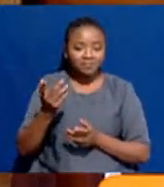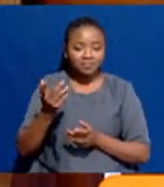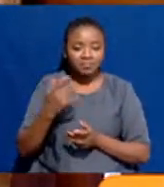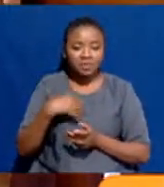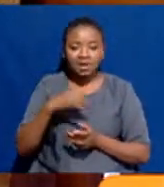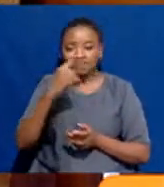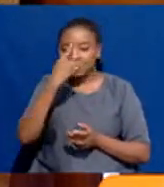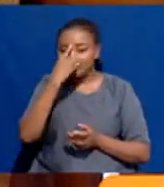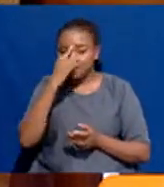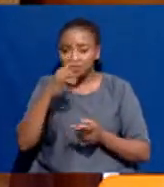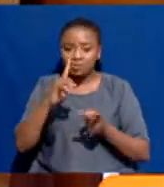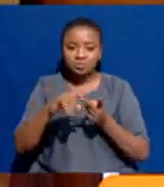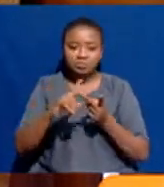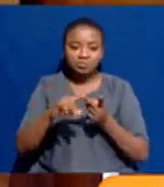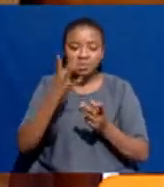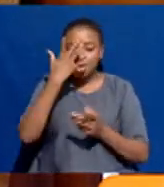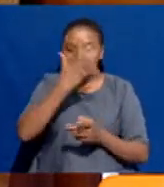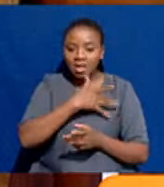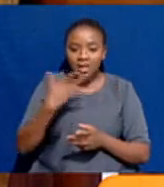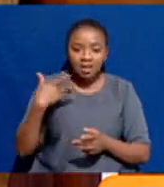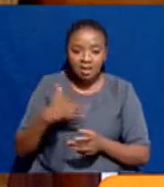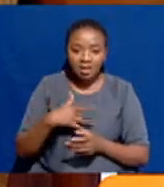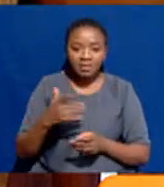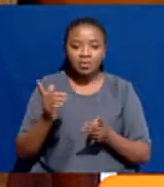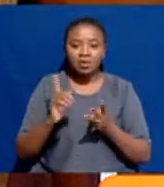Hindus, Roman Catholics,